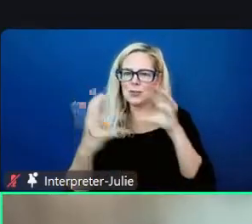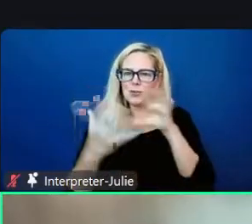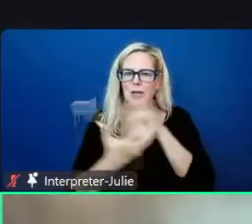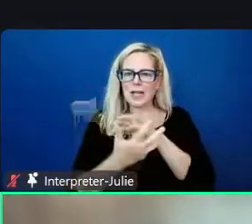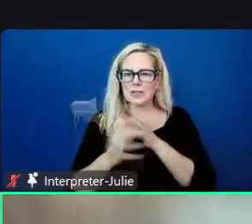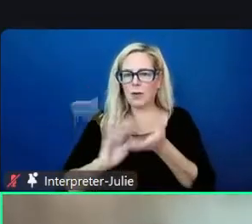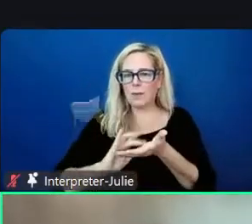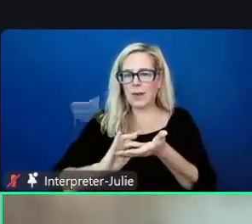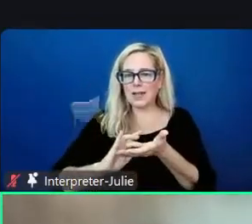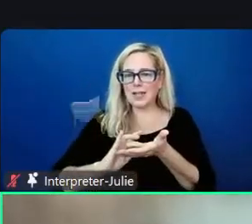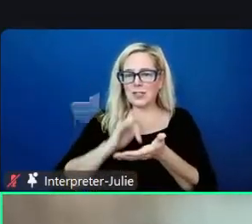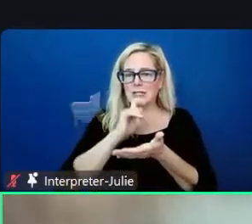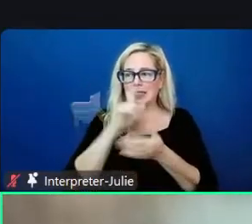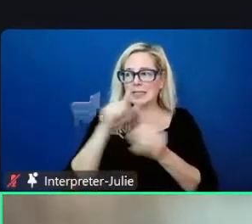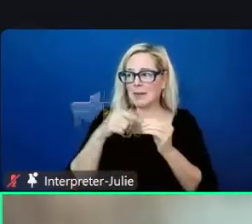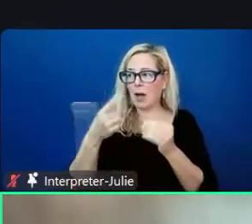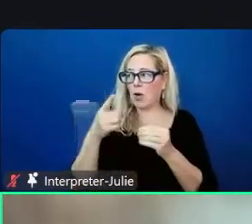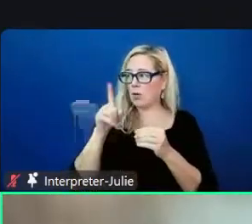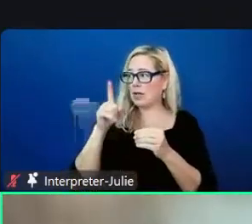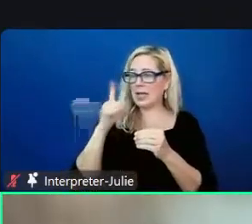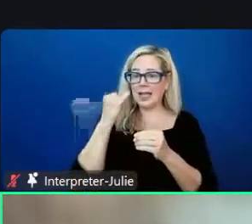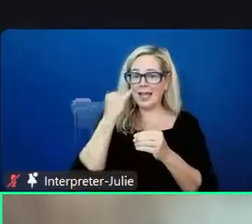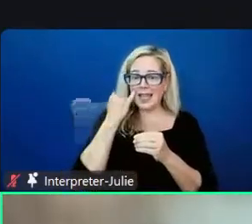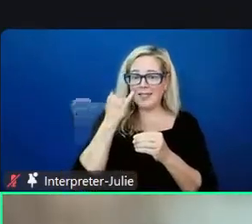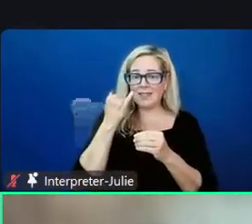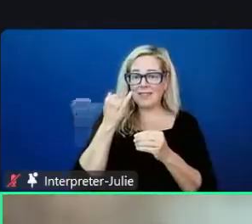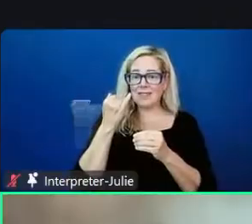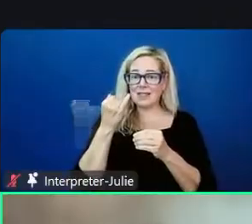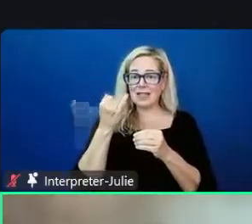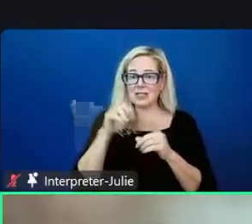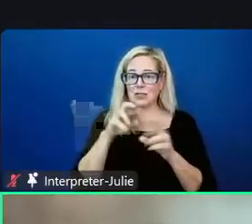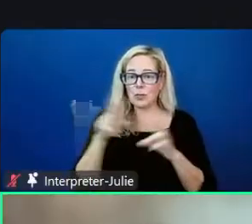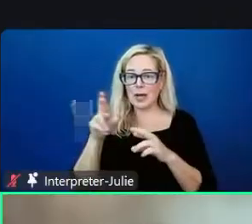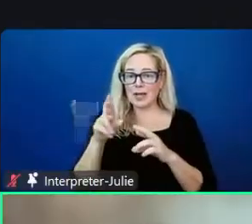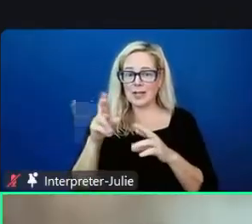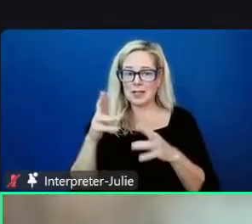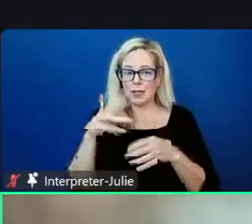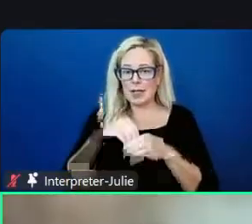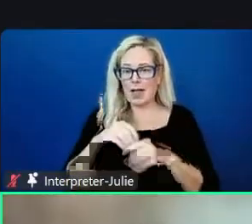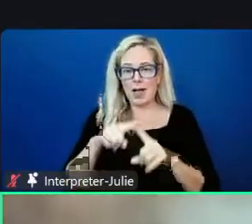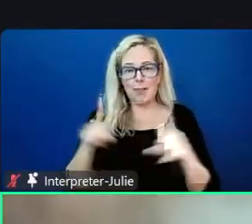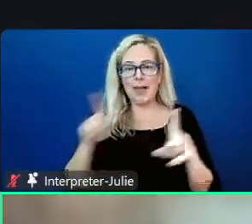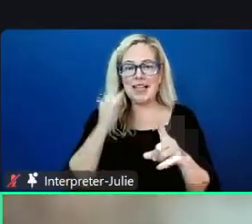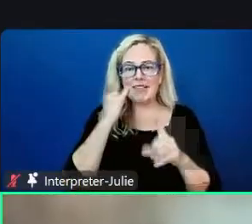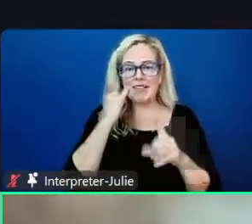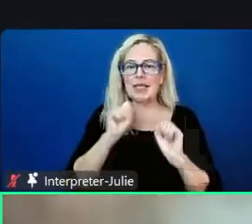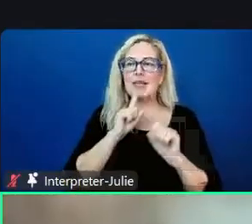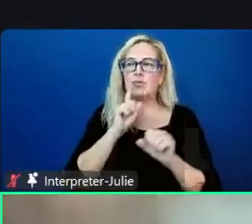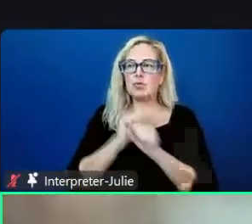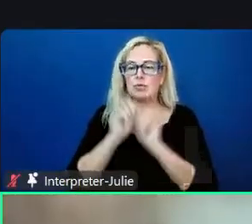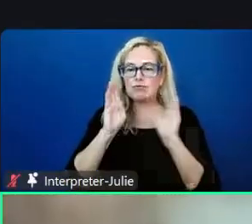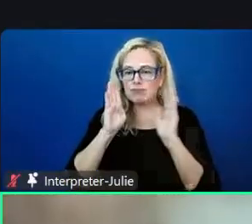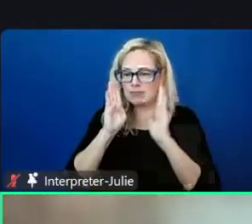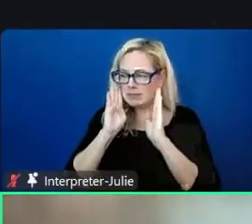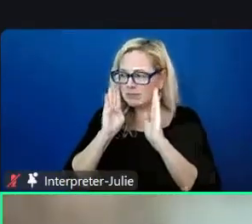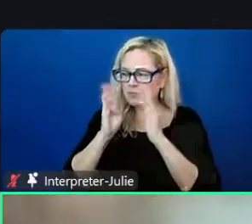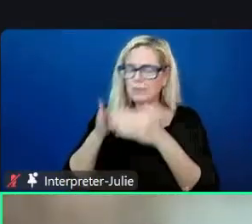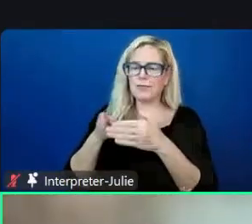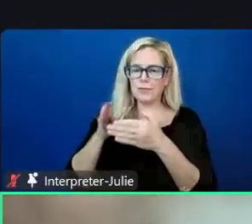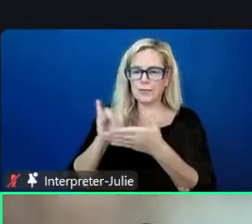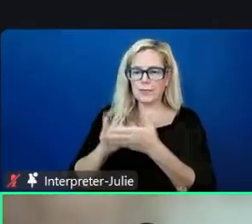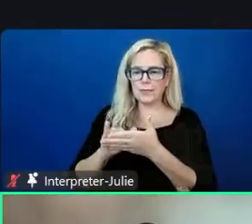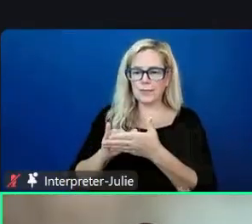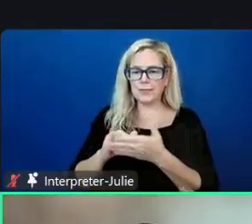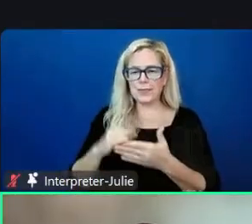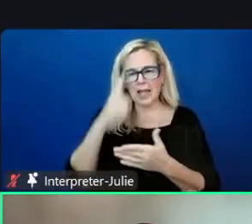disability belongs in medical education, it's whether we're ready to actually center it. I urge you to think about what's one step that you're willing to take